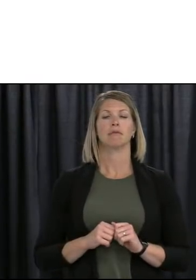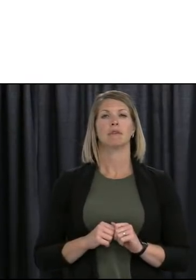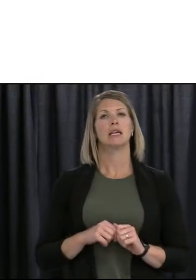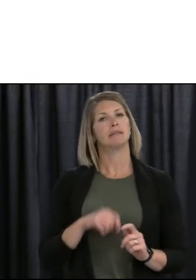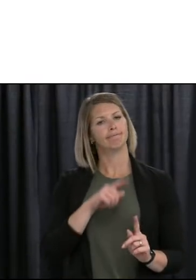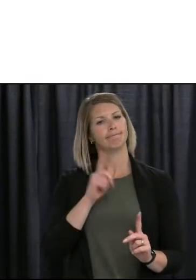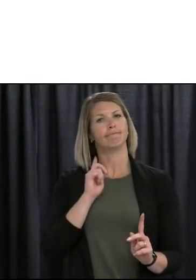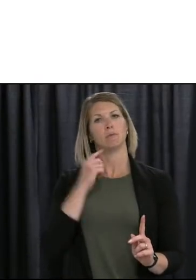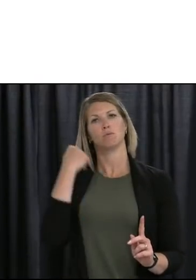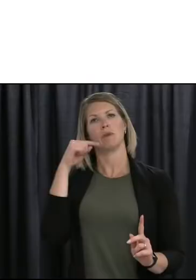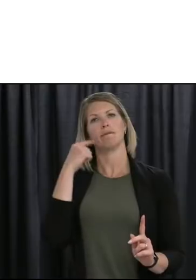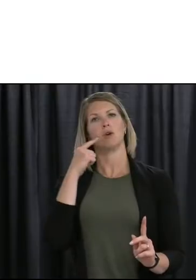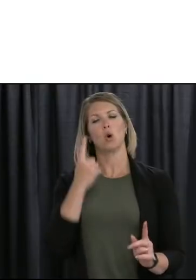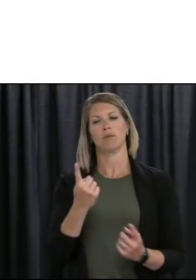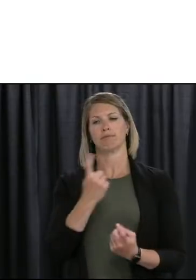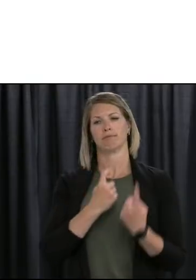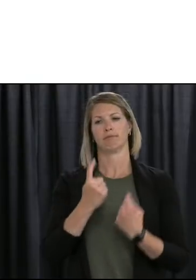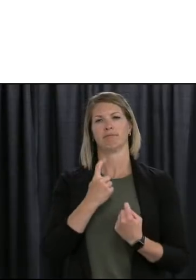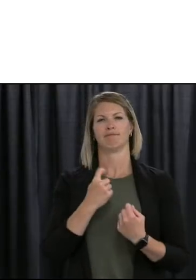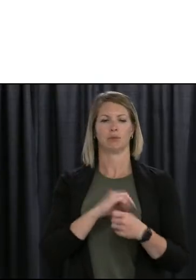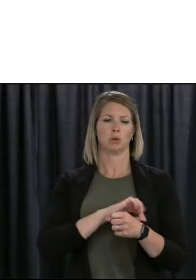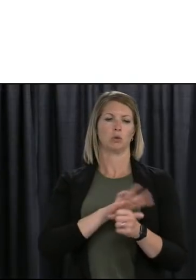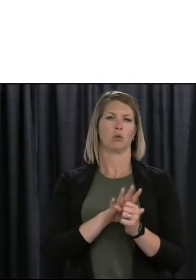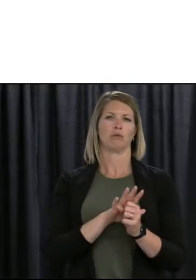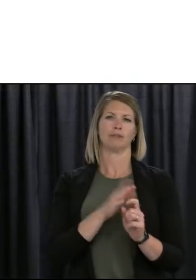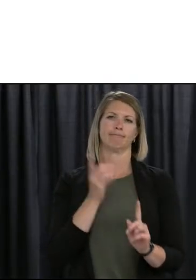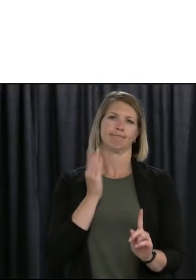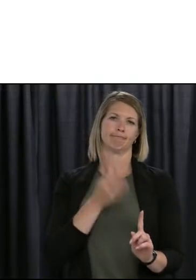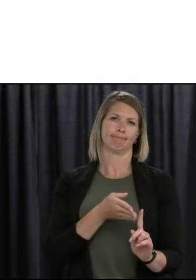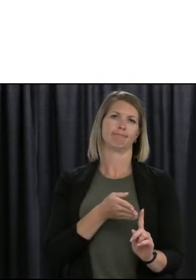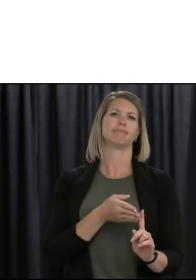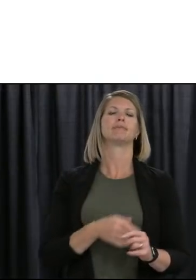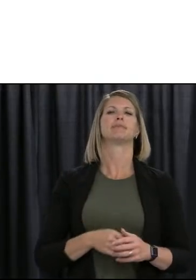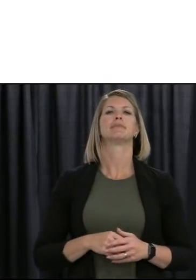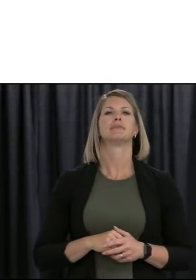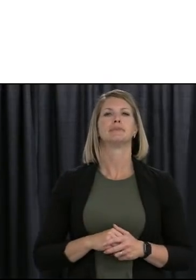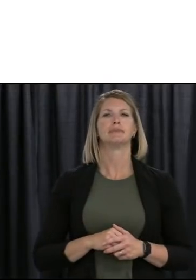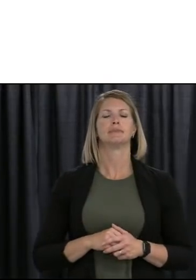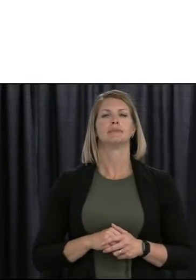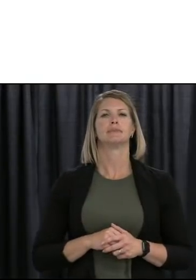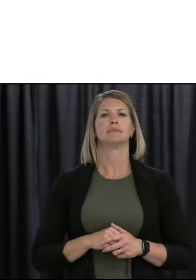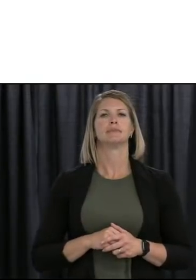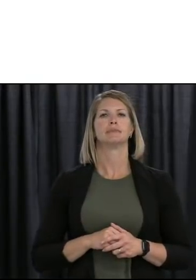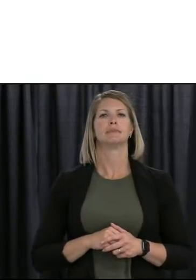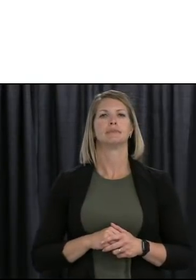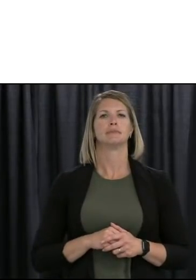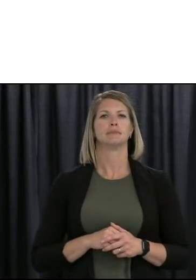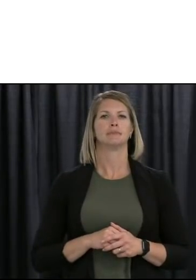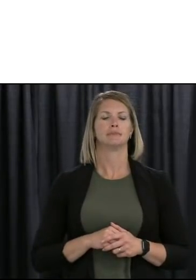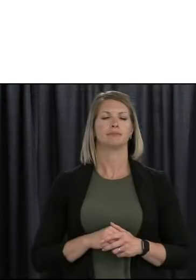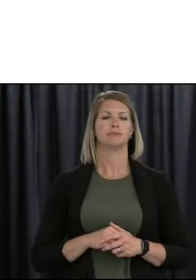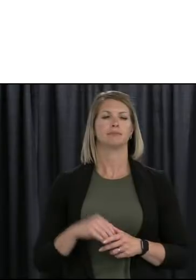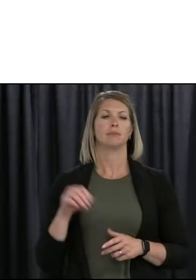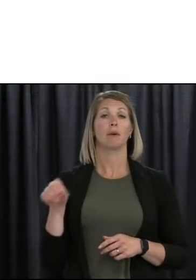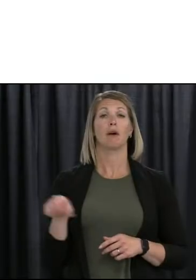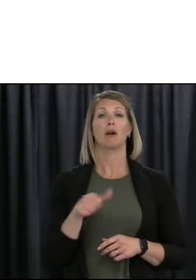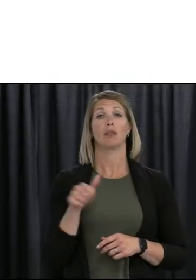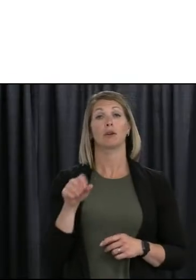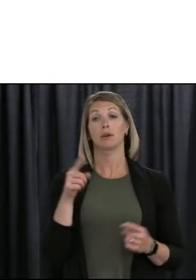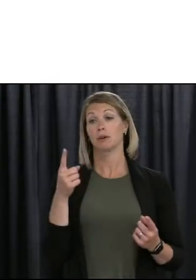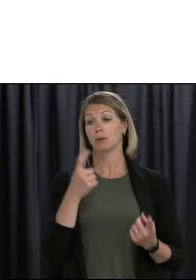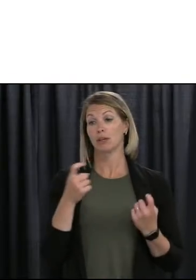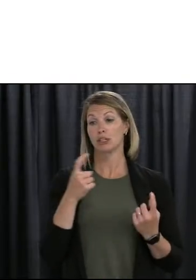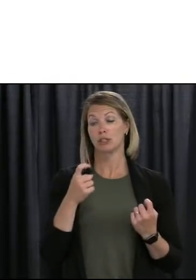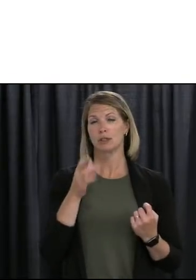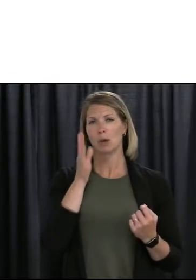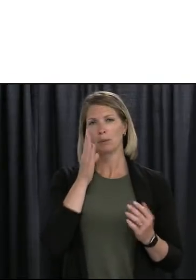questions. The purpose of these briefings is to address COVID-19 issues. All other government-related issues should be directed to the appropriate